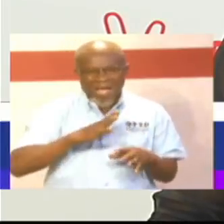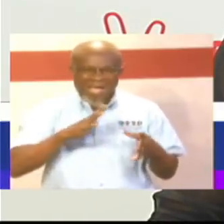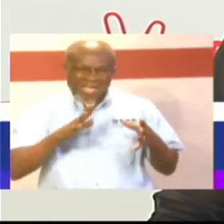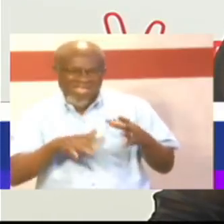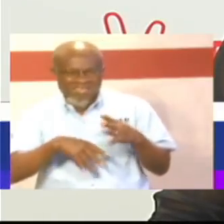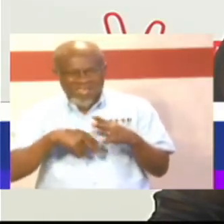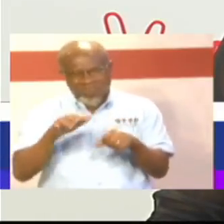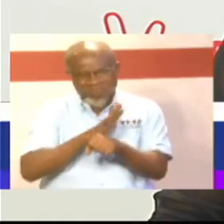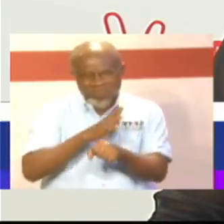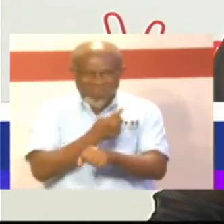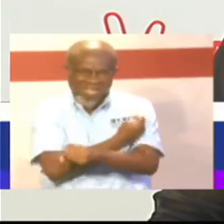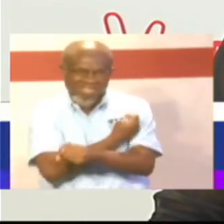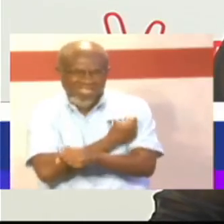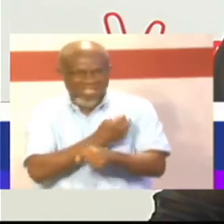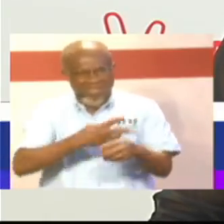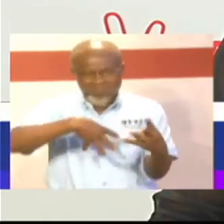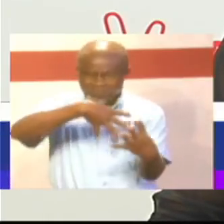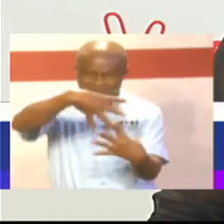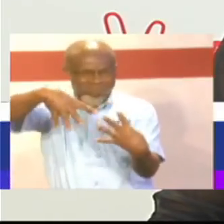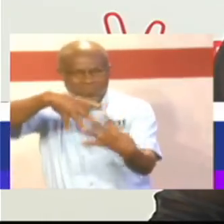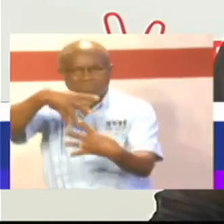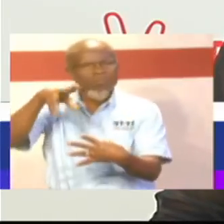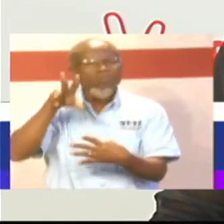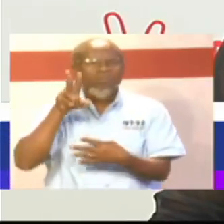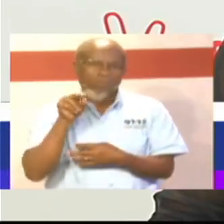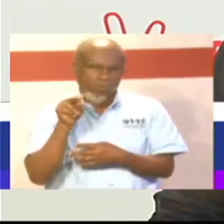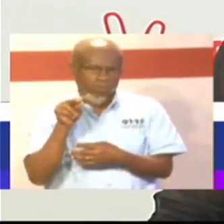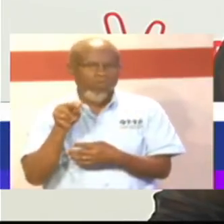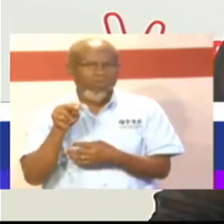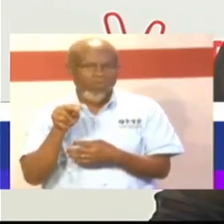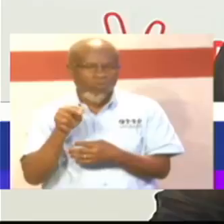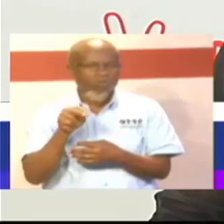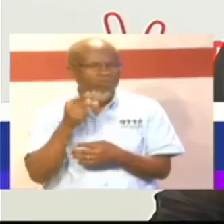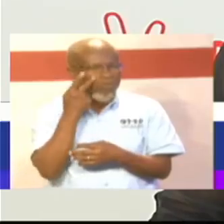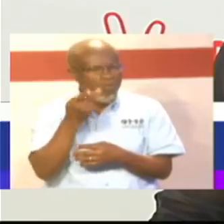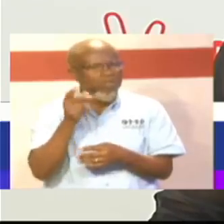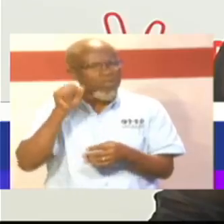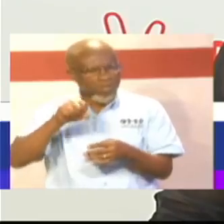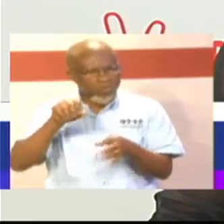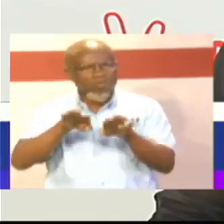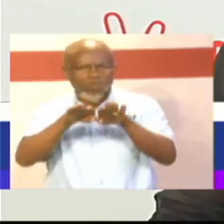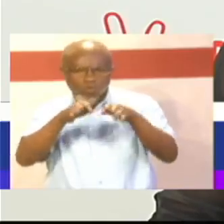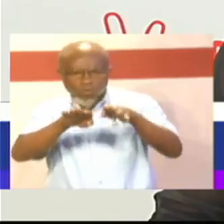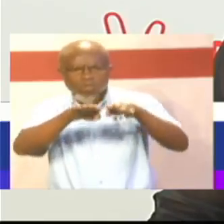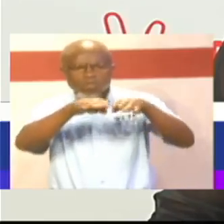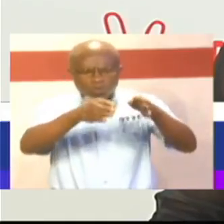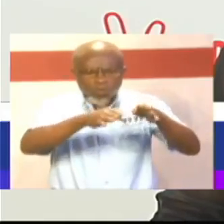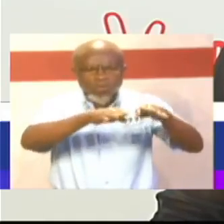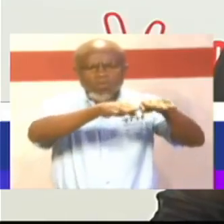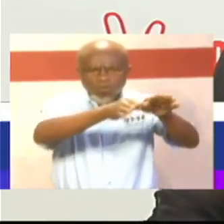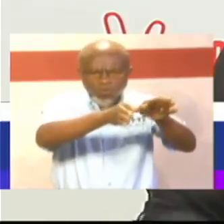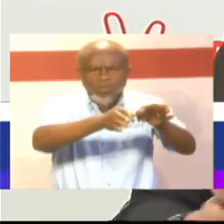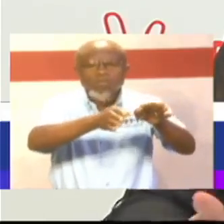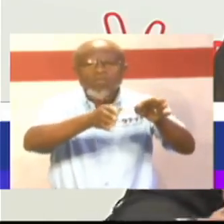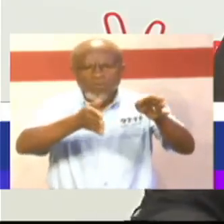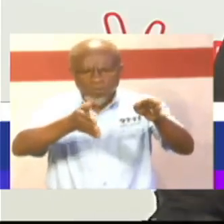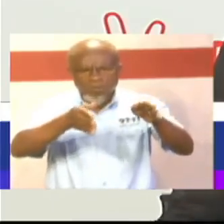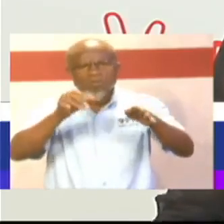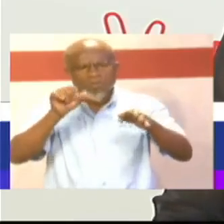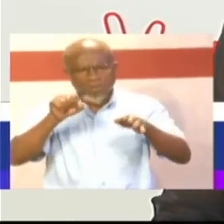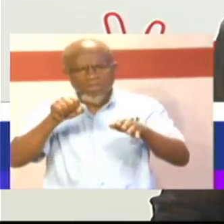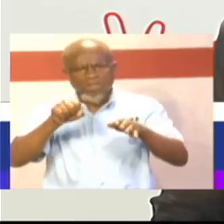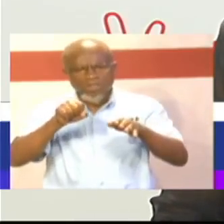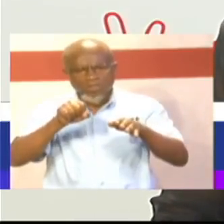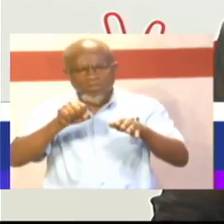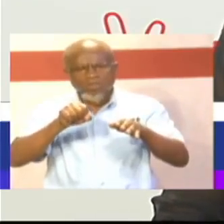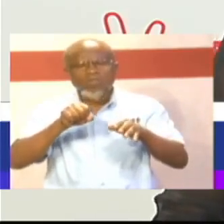fully vaccinated and that we are gradually reopening the and relaxing restrictions as we try to return